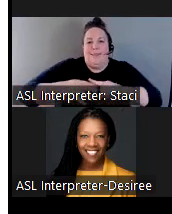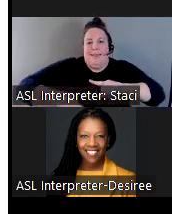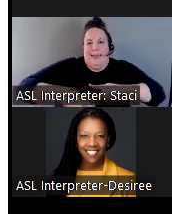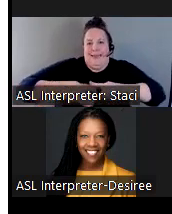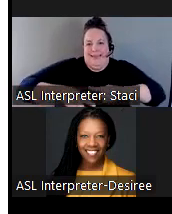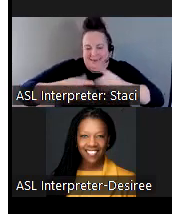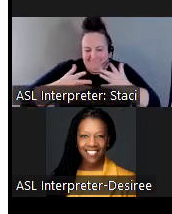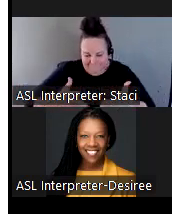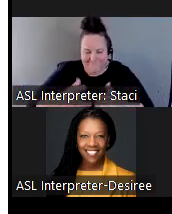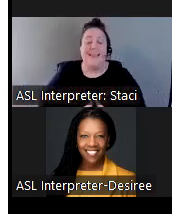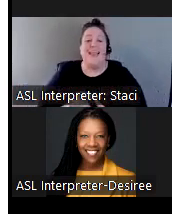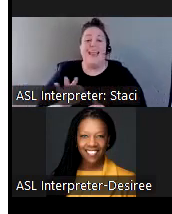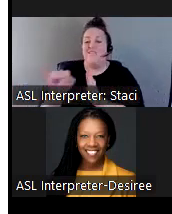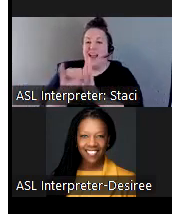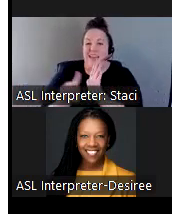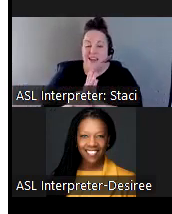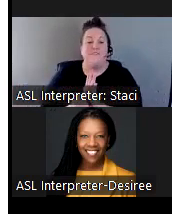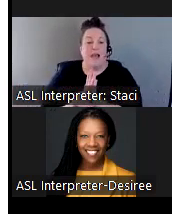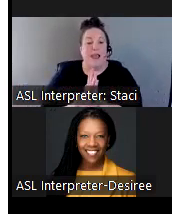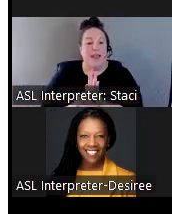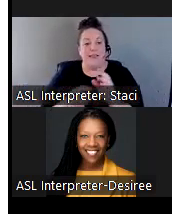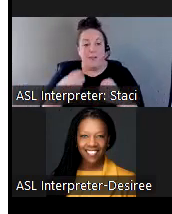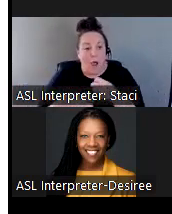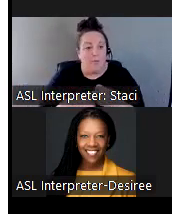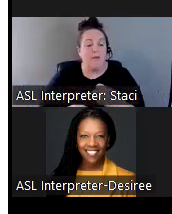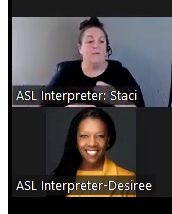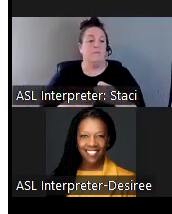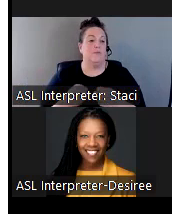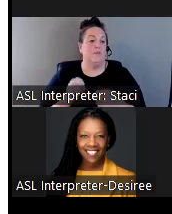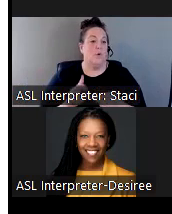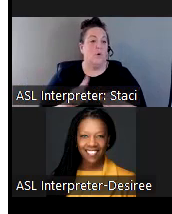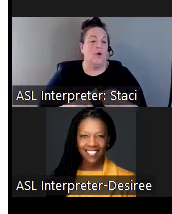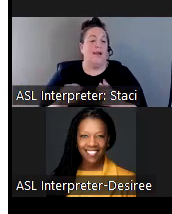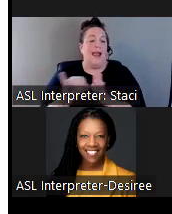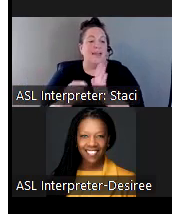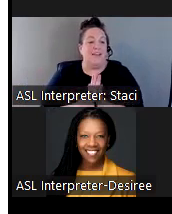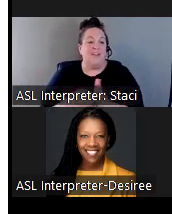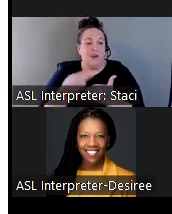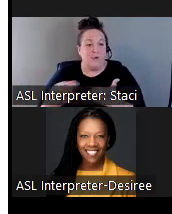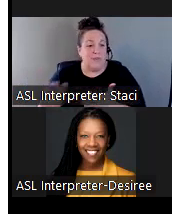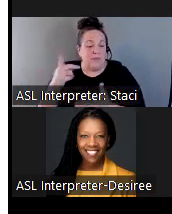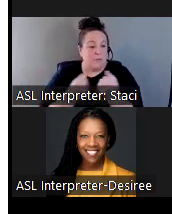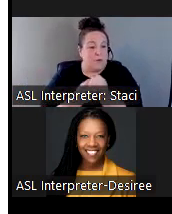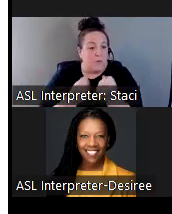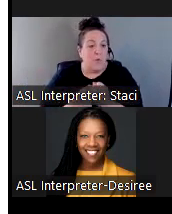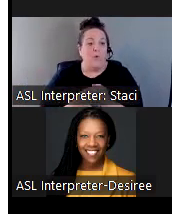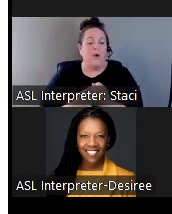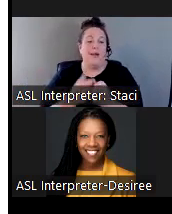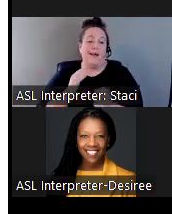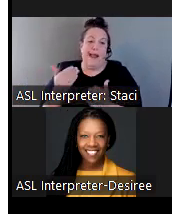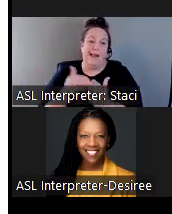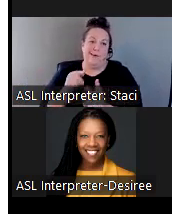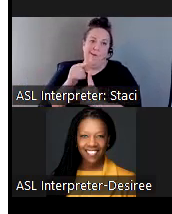we can identify what some of the problems were, identify some resources for support, and our objective again